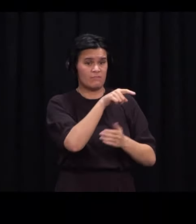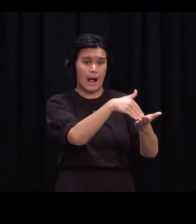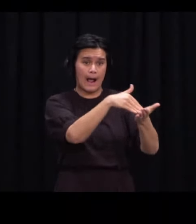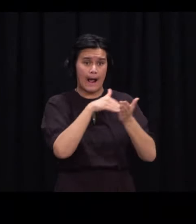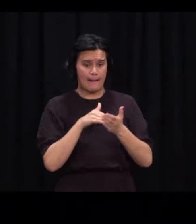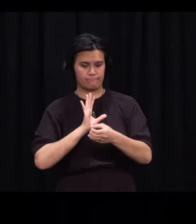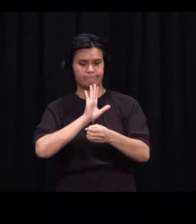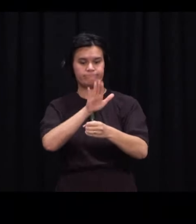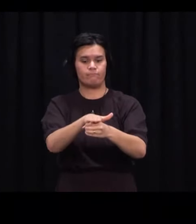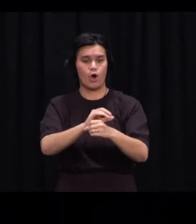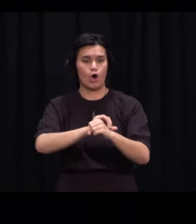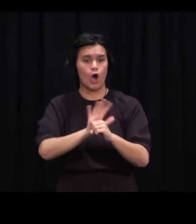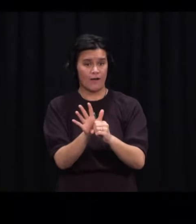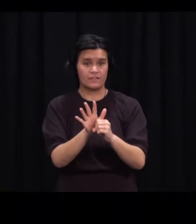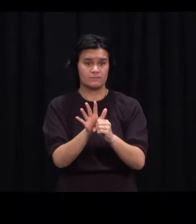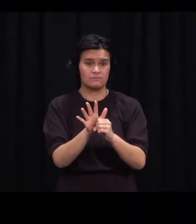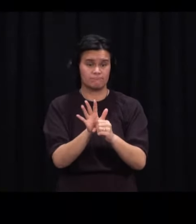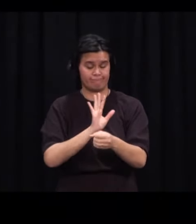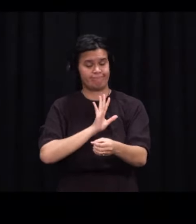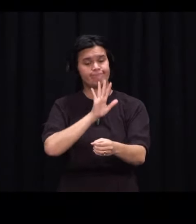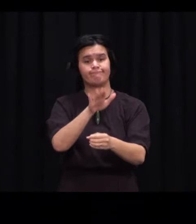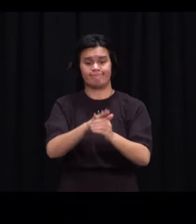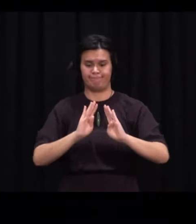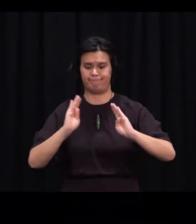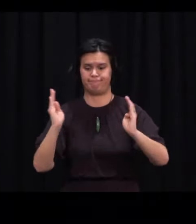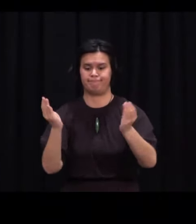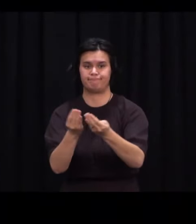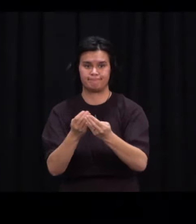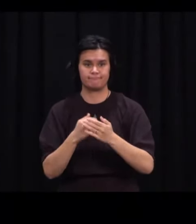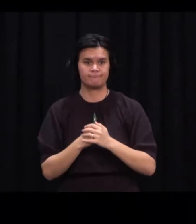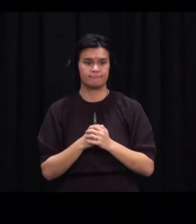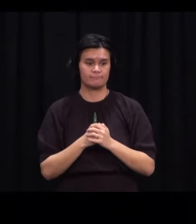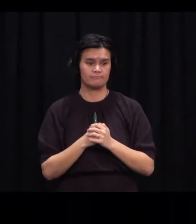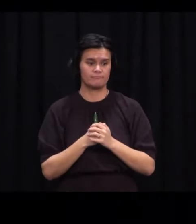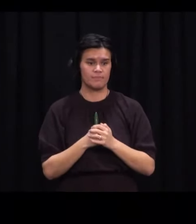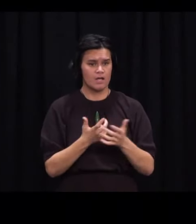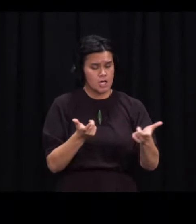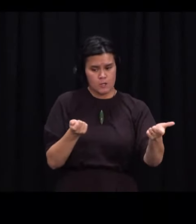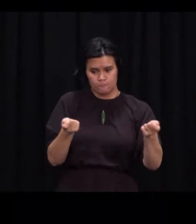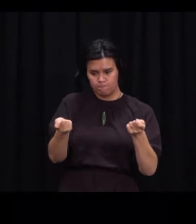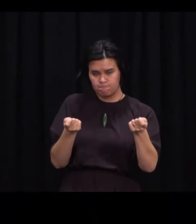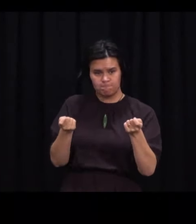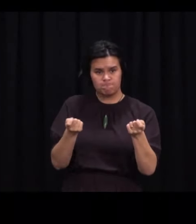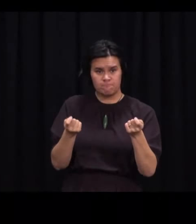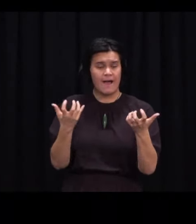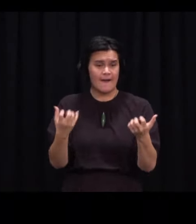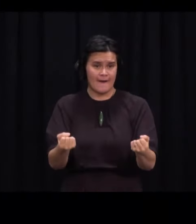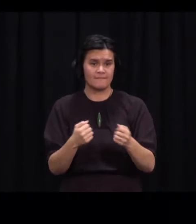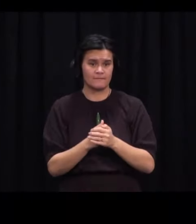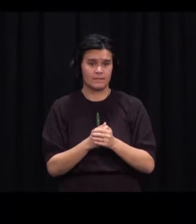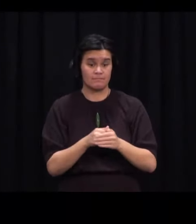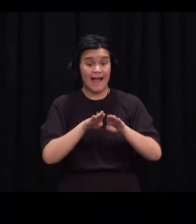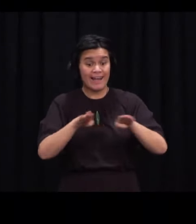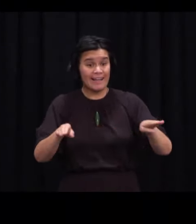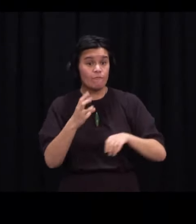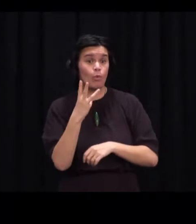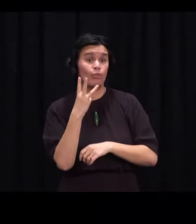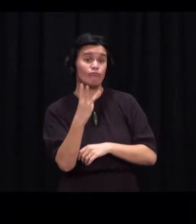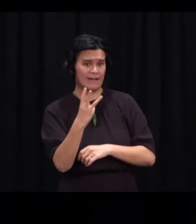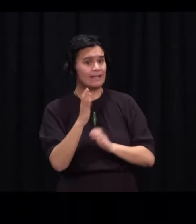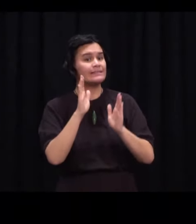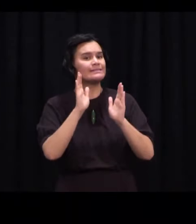outbreak. And now, as we continue our zero tolerance approach to cases, level 3 still provides the really important and